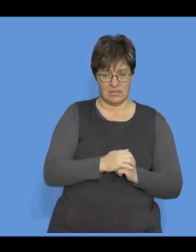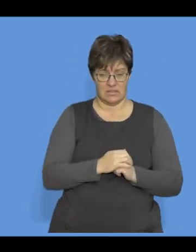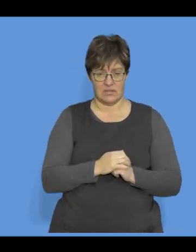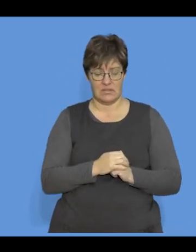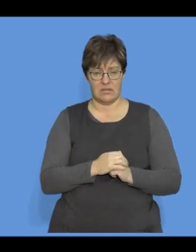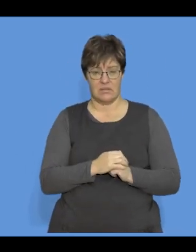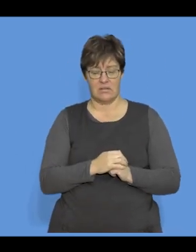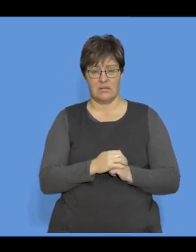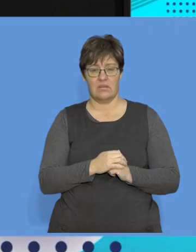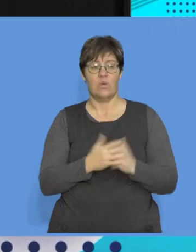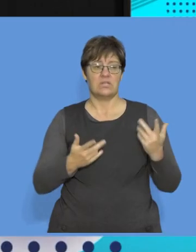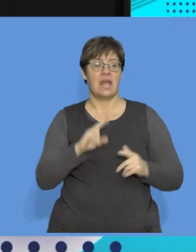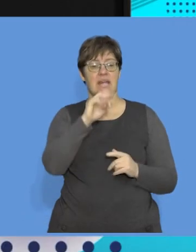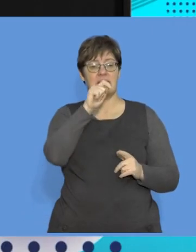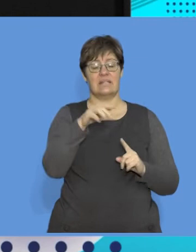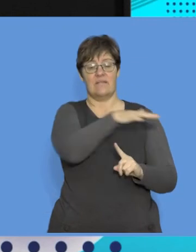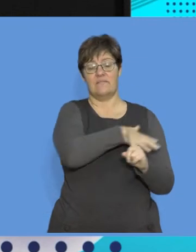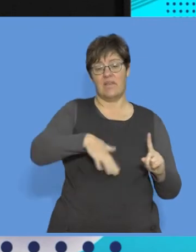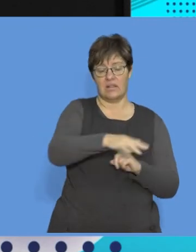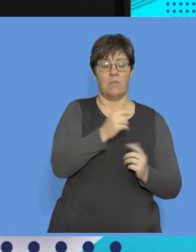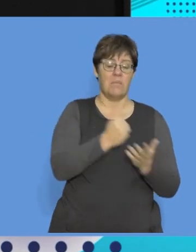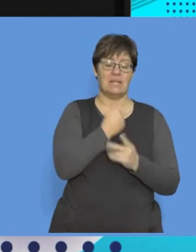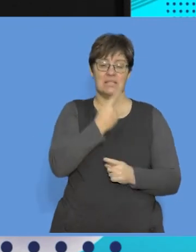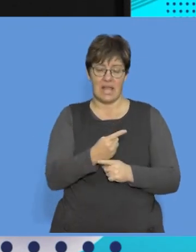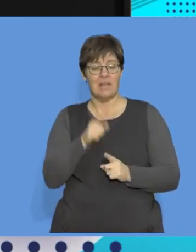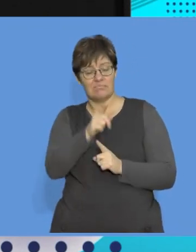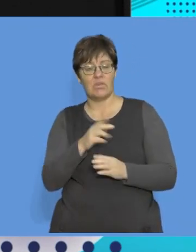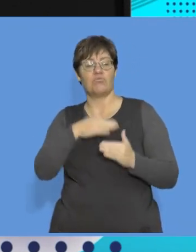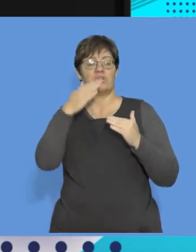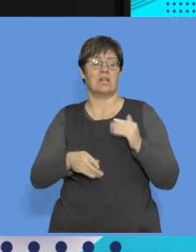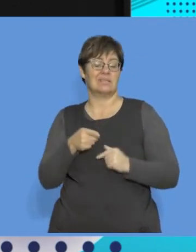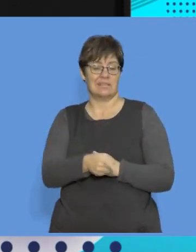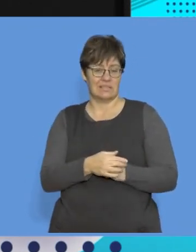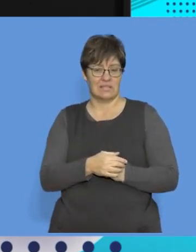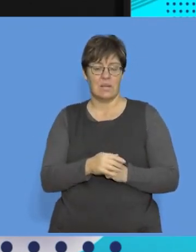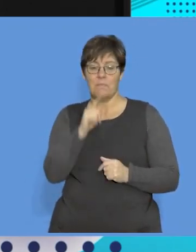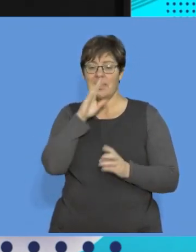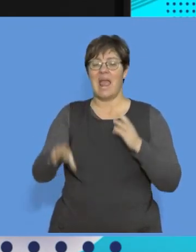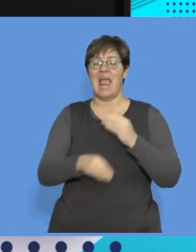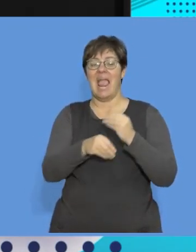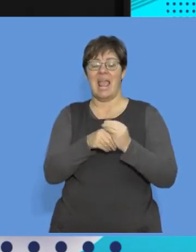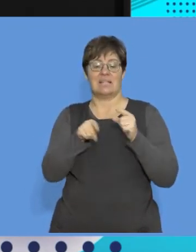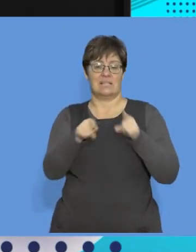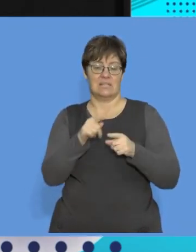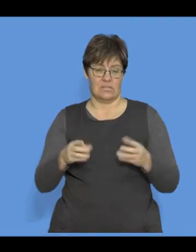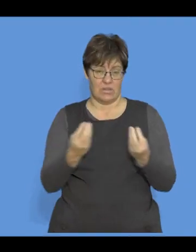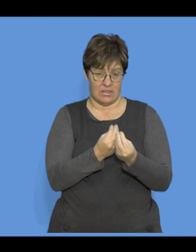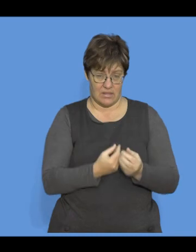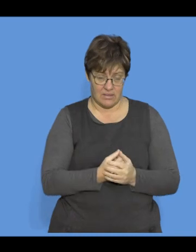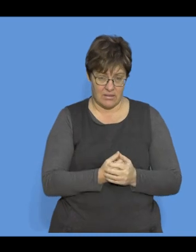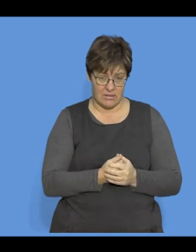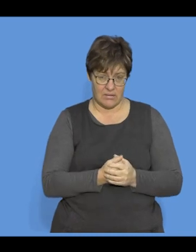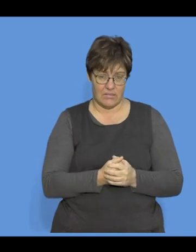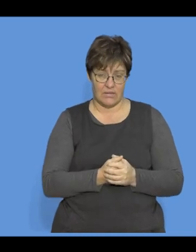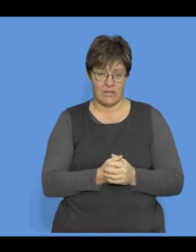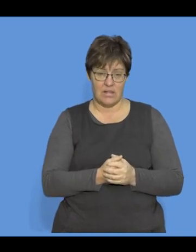hint like net field, you've got to say net field, that's resultant. That means I must be adding two together. So if I'm going to go